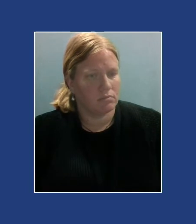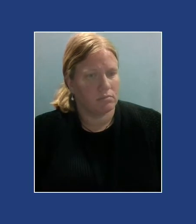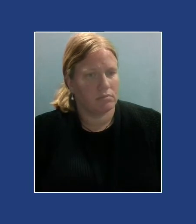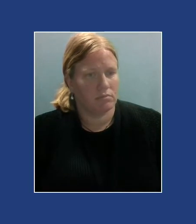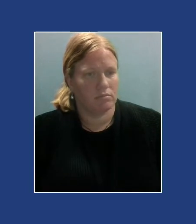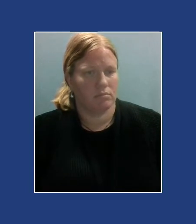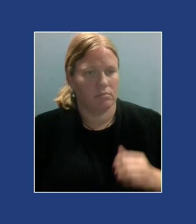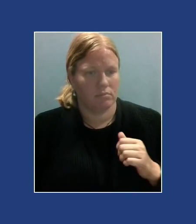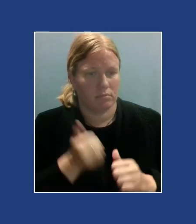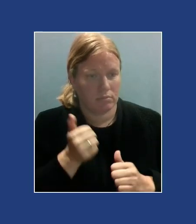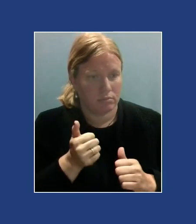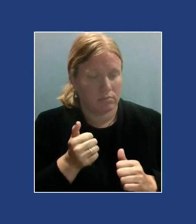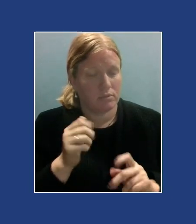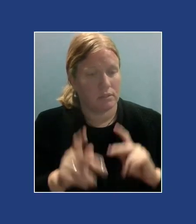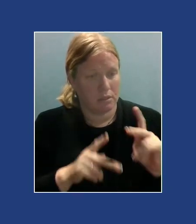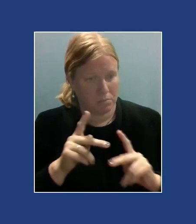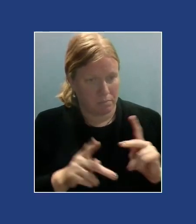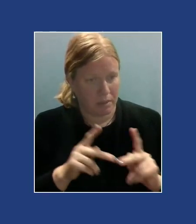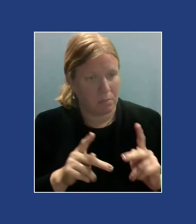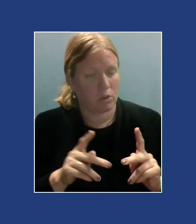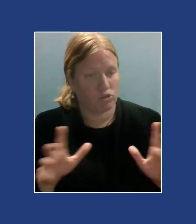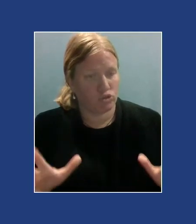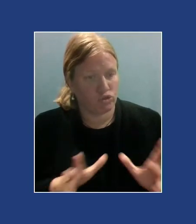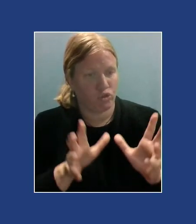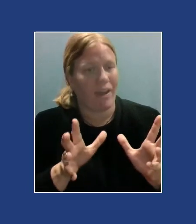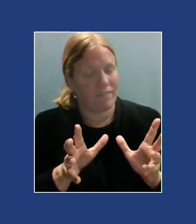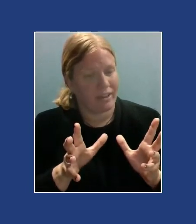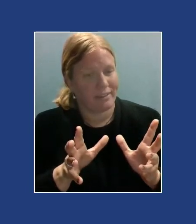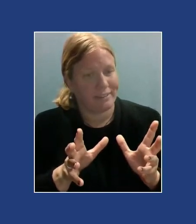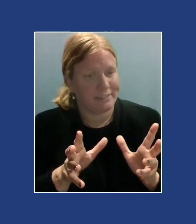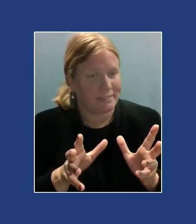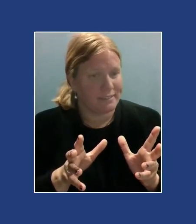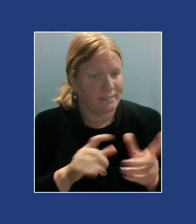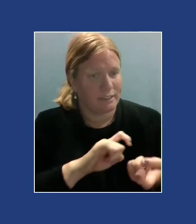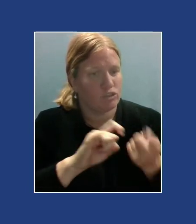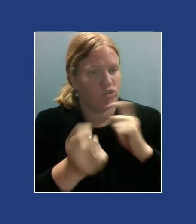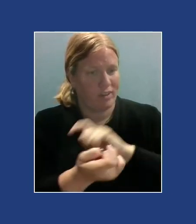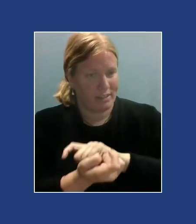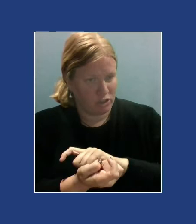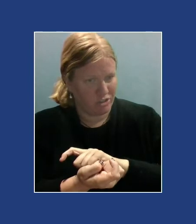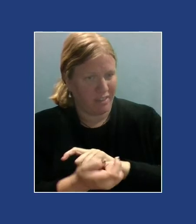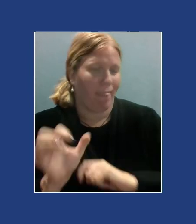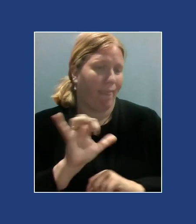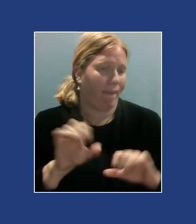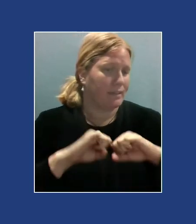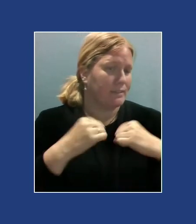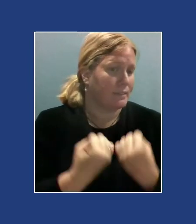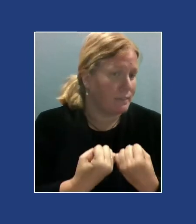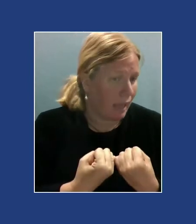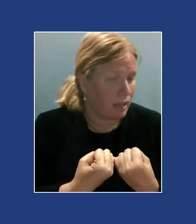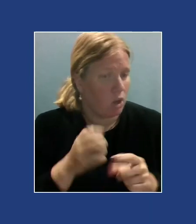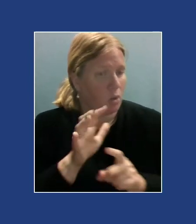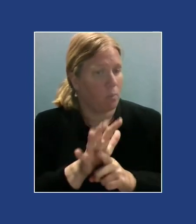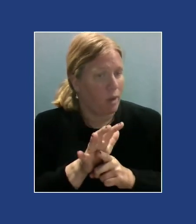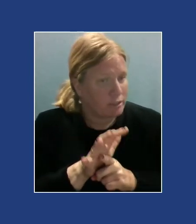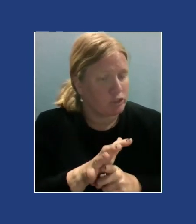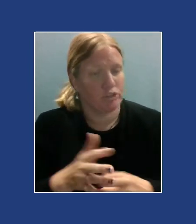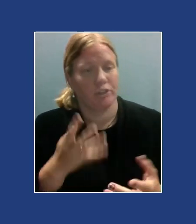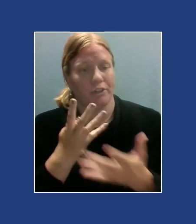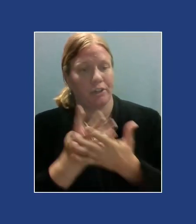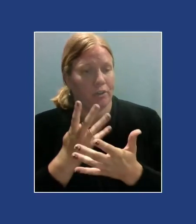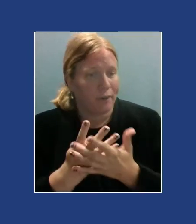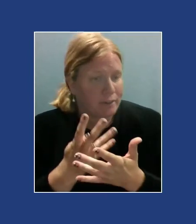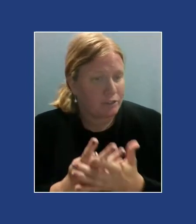Most of the factors driving detransition are also external factors like societal pressure, incarceration, moving, no longer